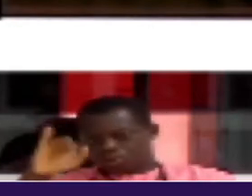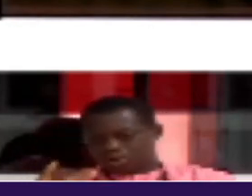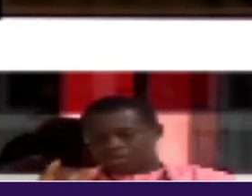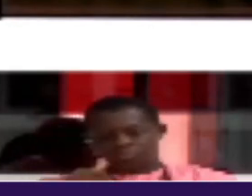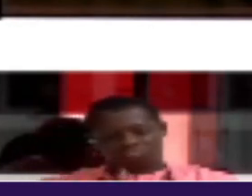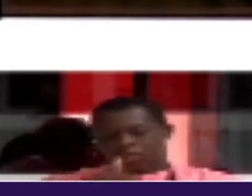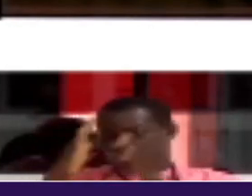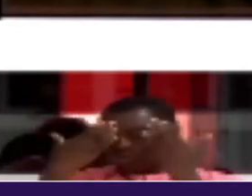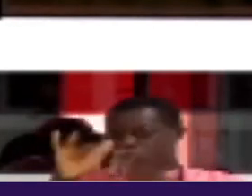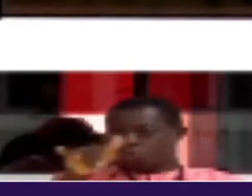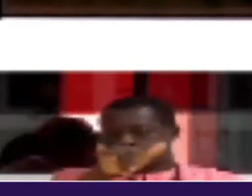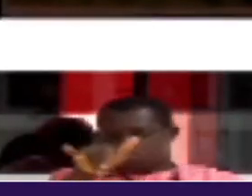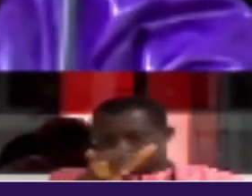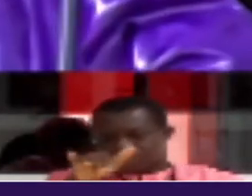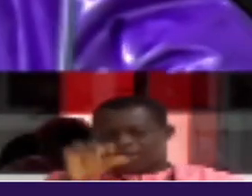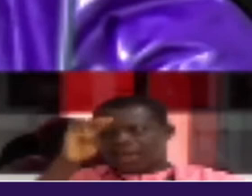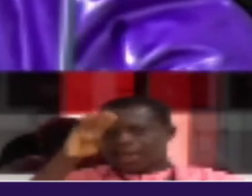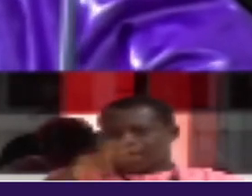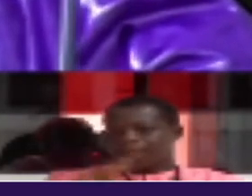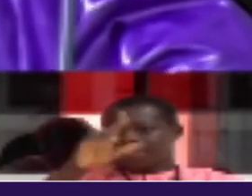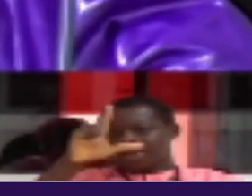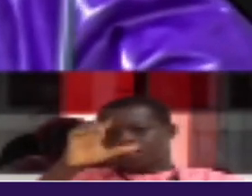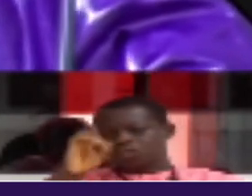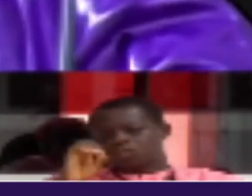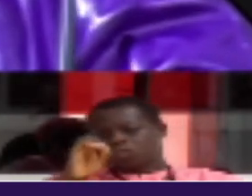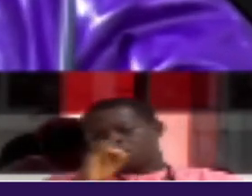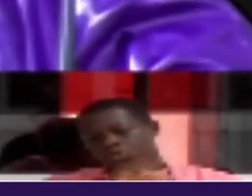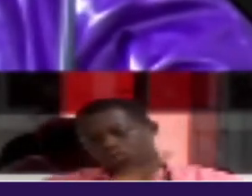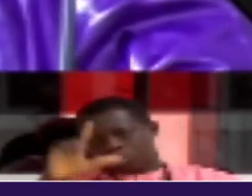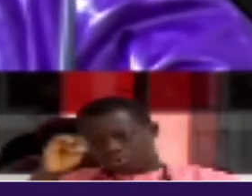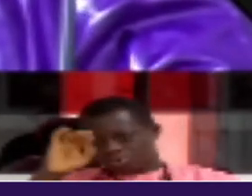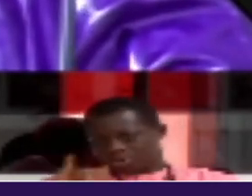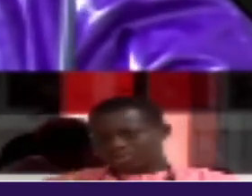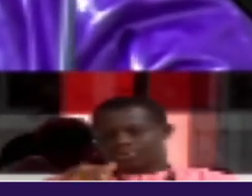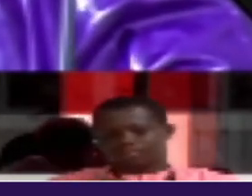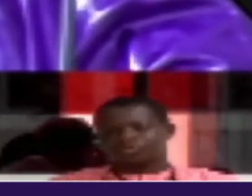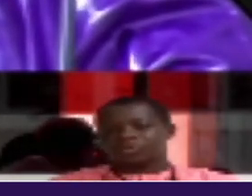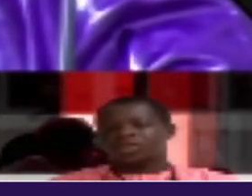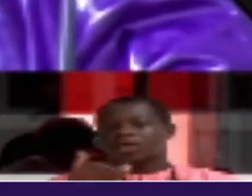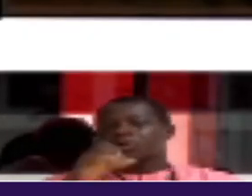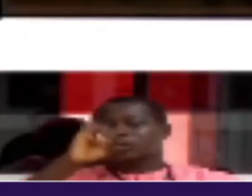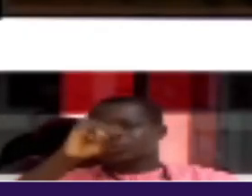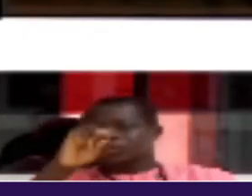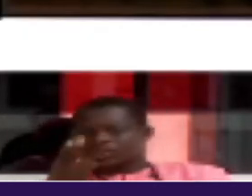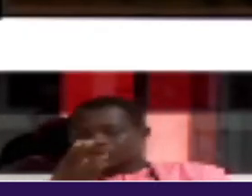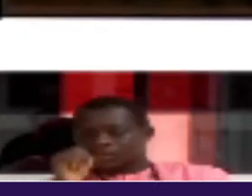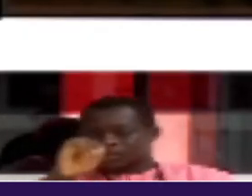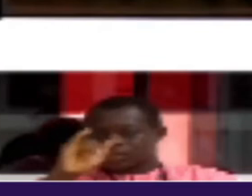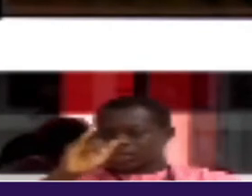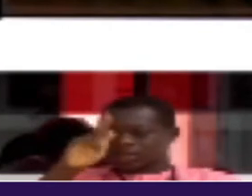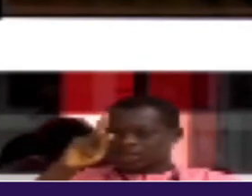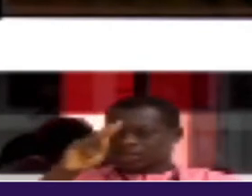No, I don't know which Emel Koli are you referring to. Sheikh Omar Diouf? So, Sheikh Omar Diouf was part of the first